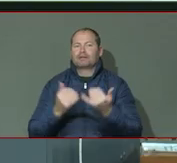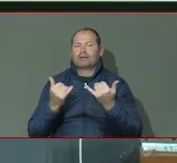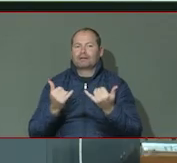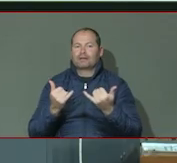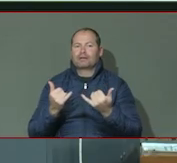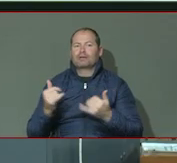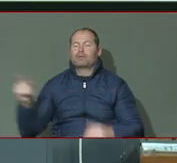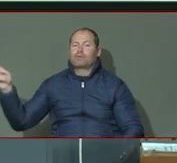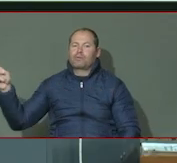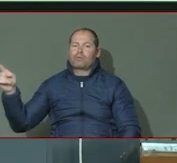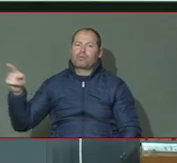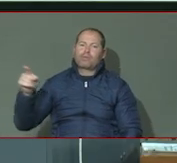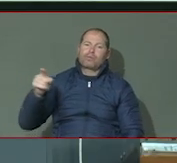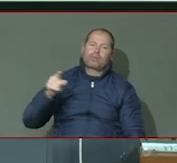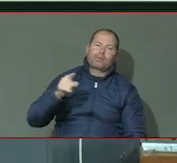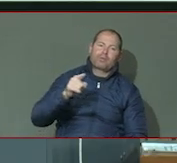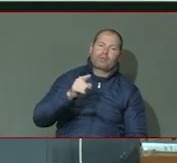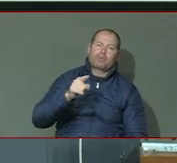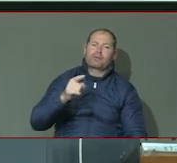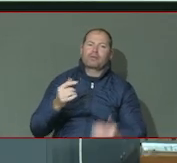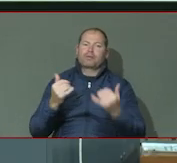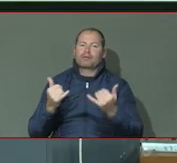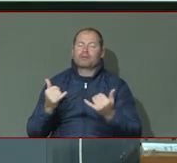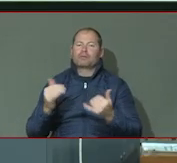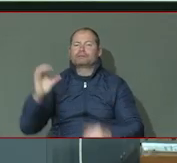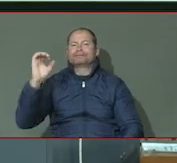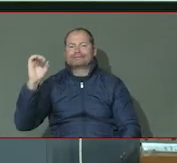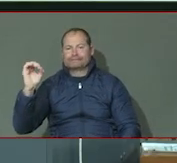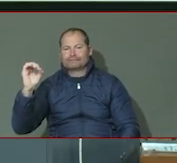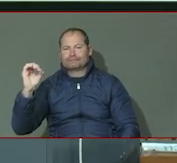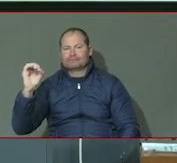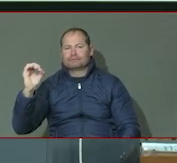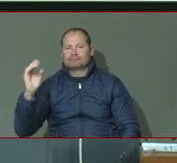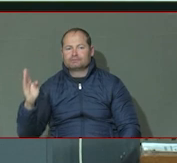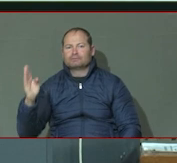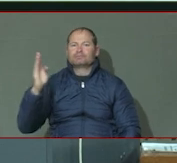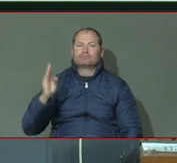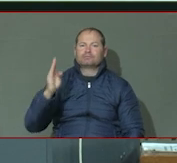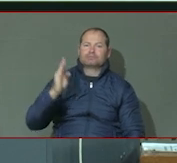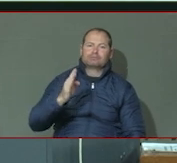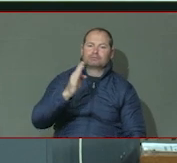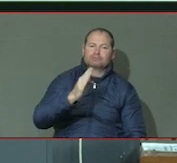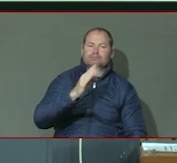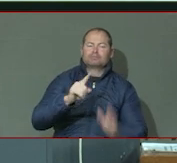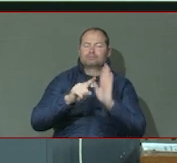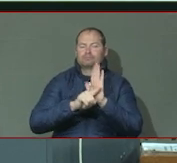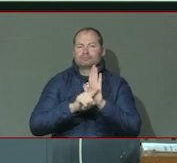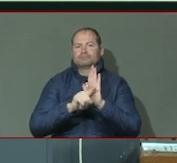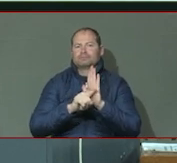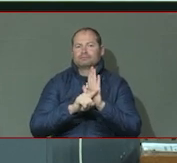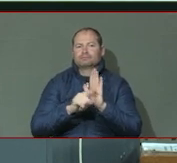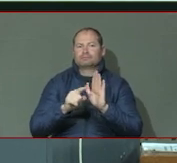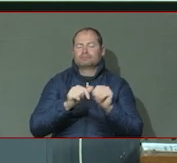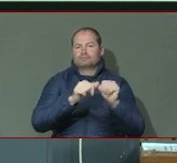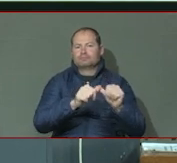that side to this side, you first have to get to 0, and then you still have to get to the minus 102. So we